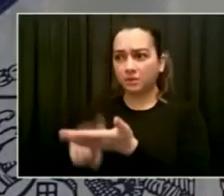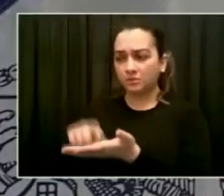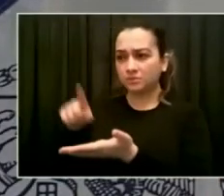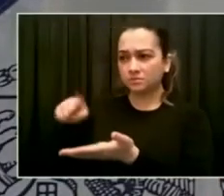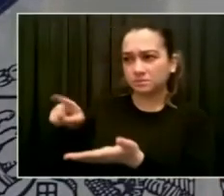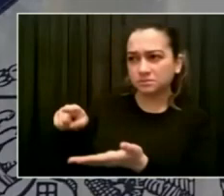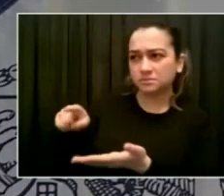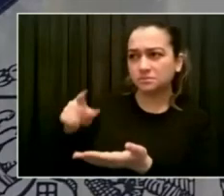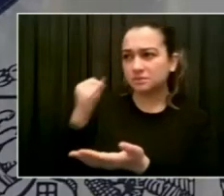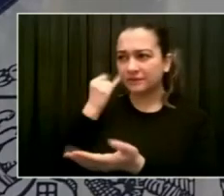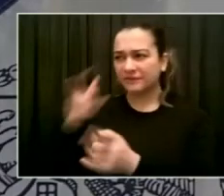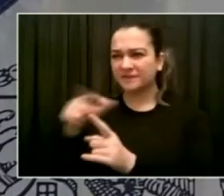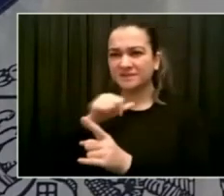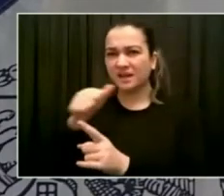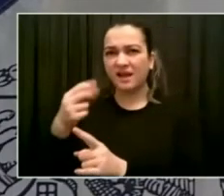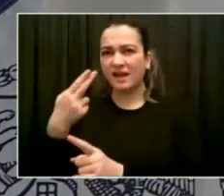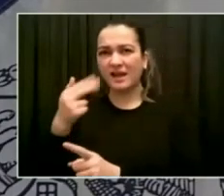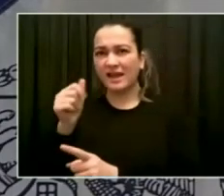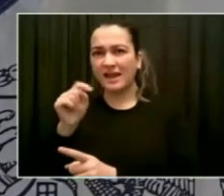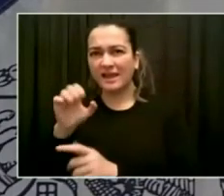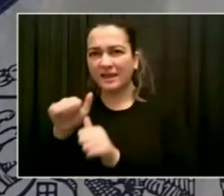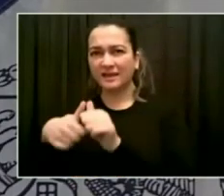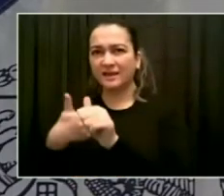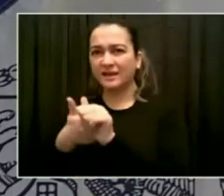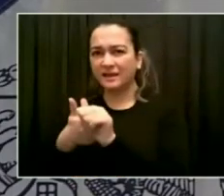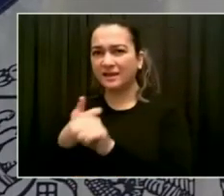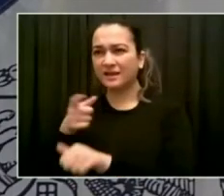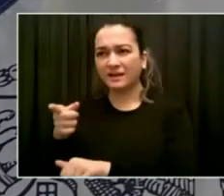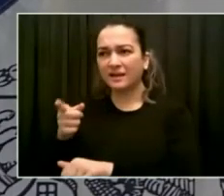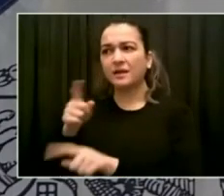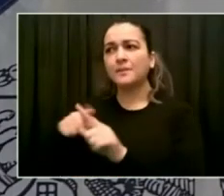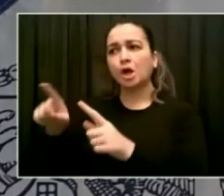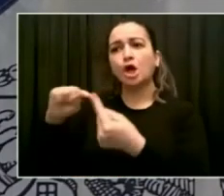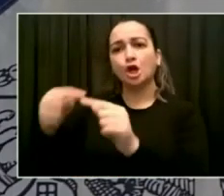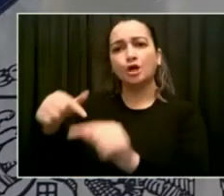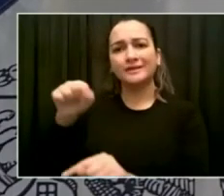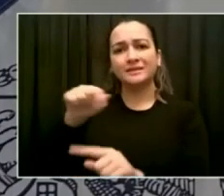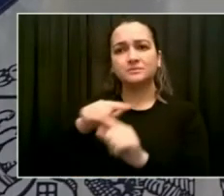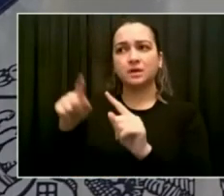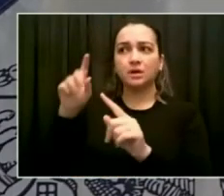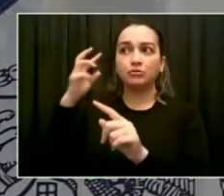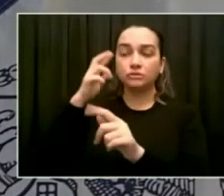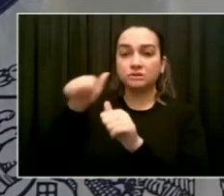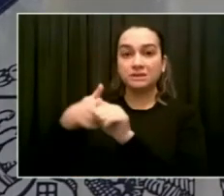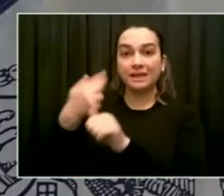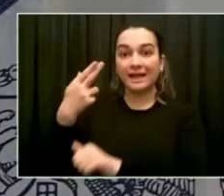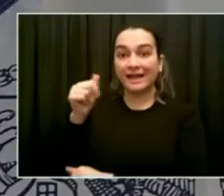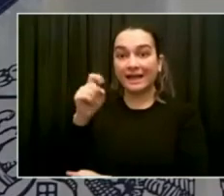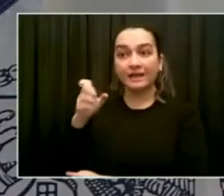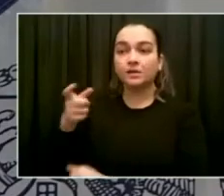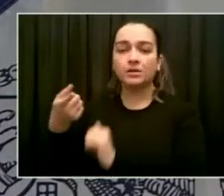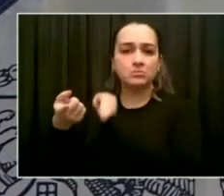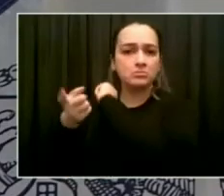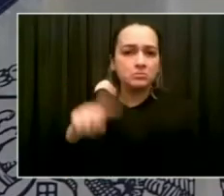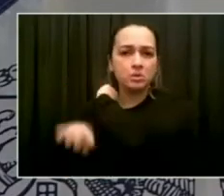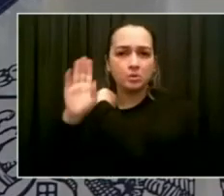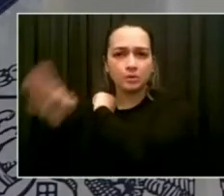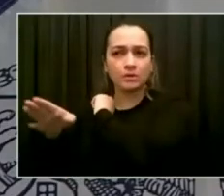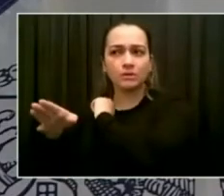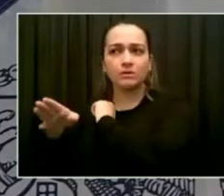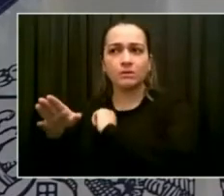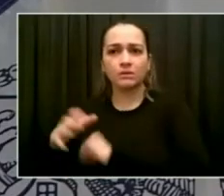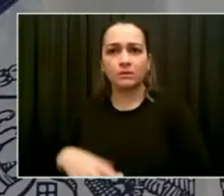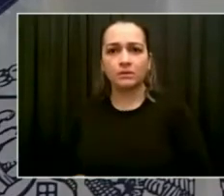done was very hurtful to another person and could, if ever repeated, lead to criminal charges, that's